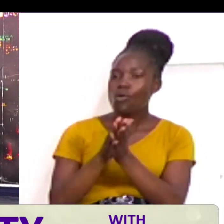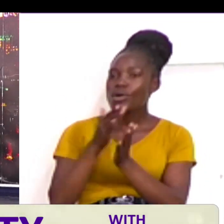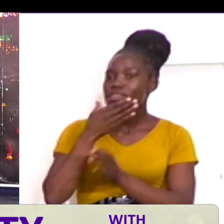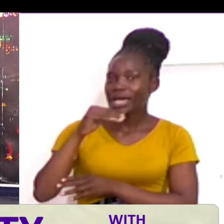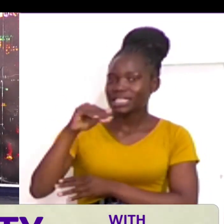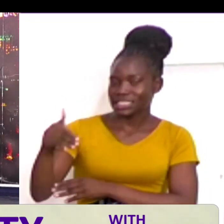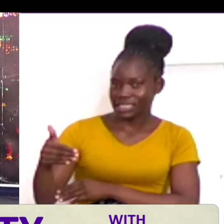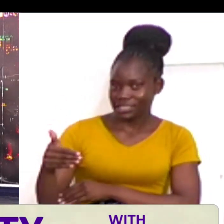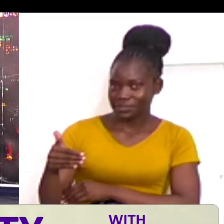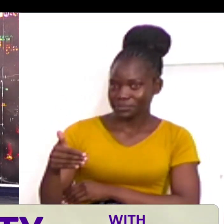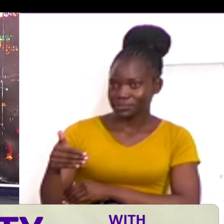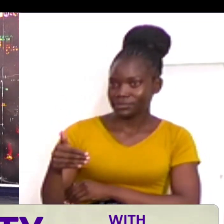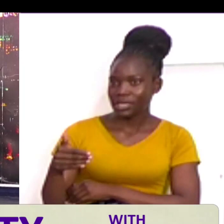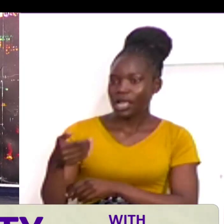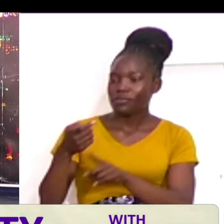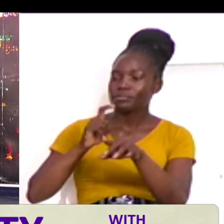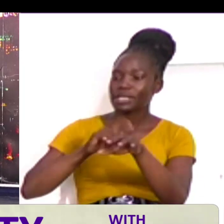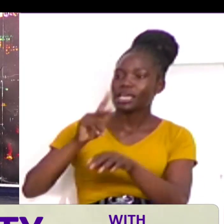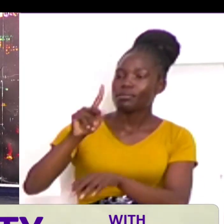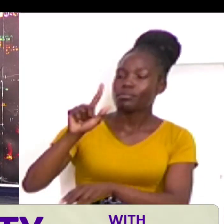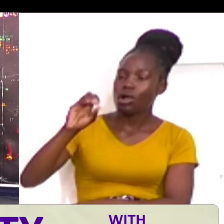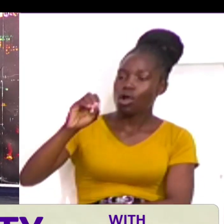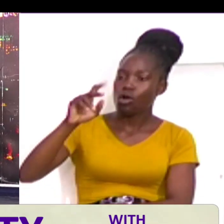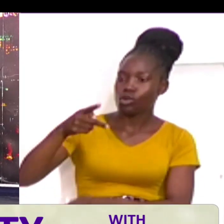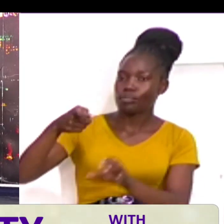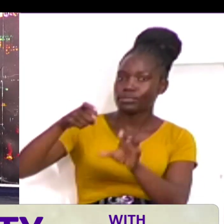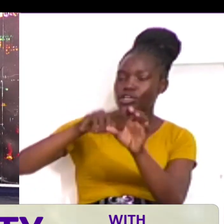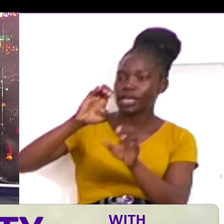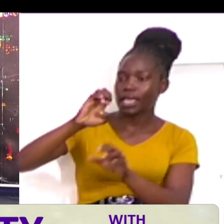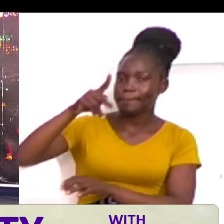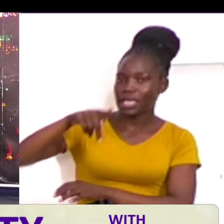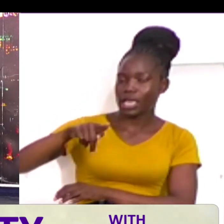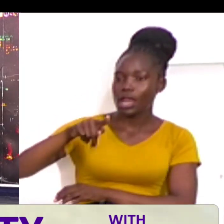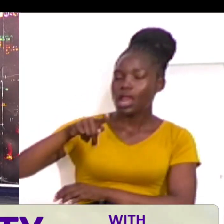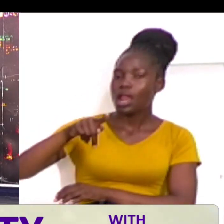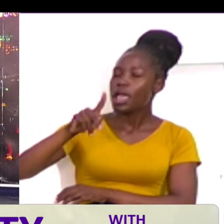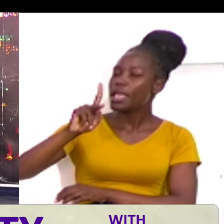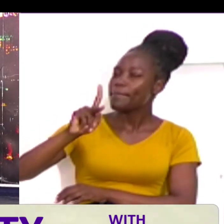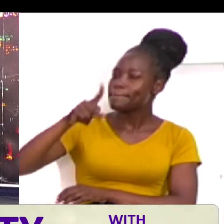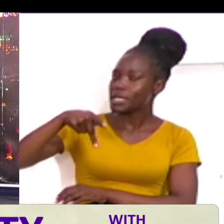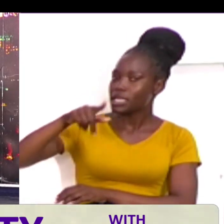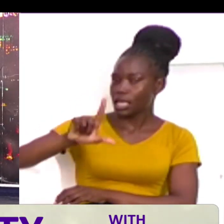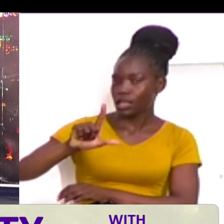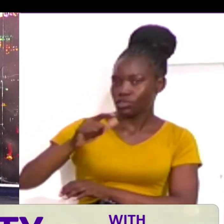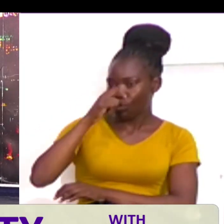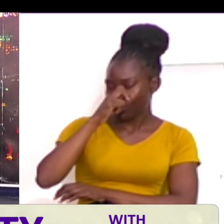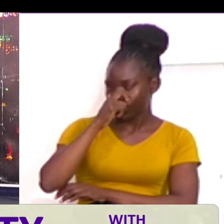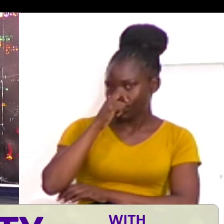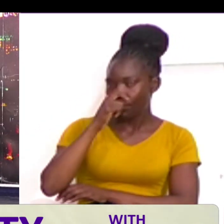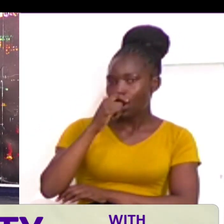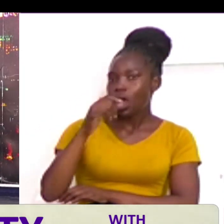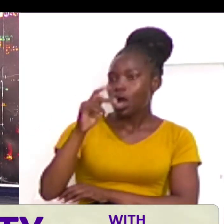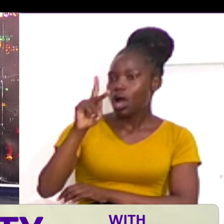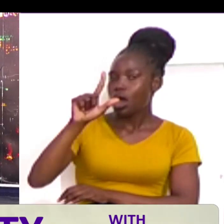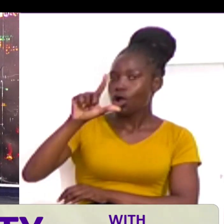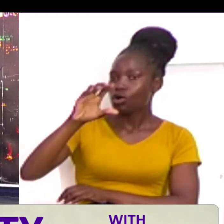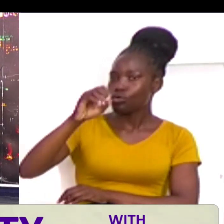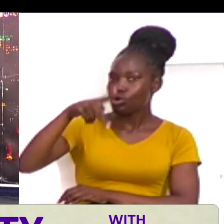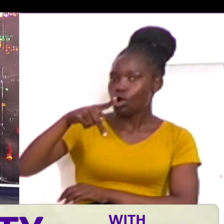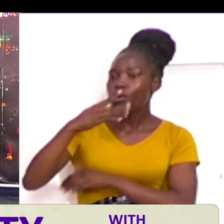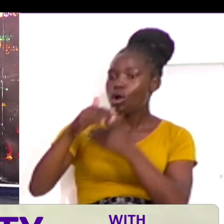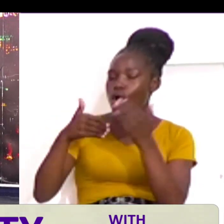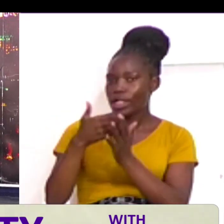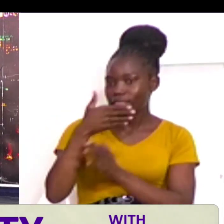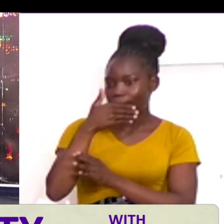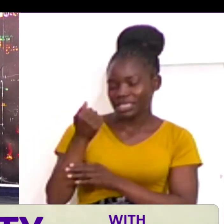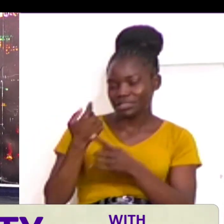since Jurgen Klopp came to the English Premier League. So we wish him all the best, but then again, up until the season ends, all eyes are still